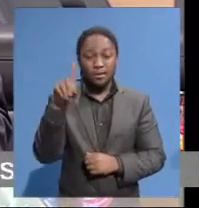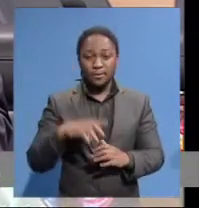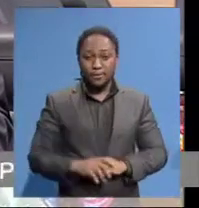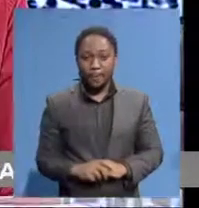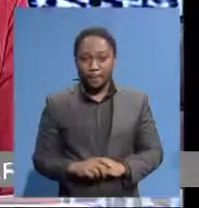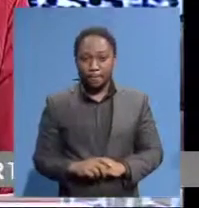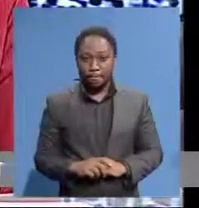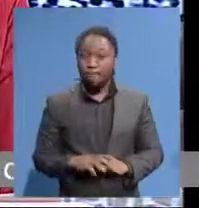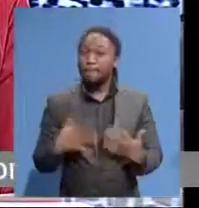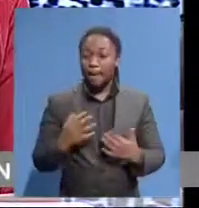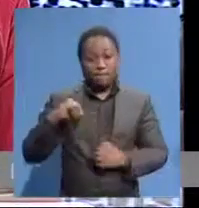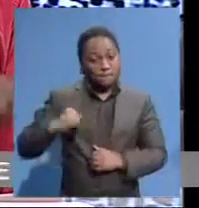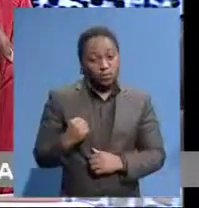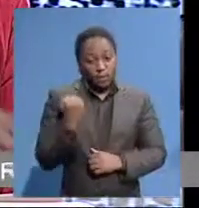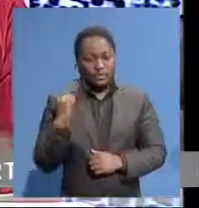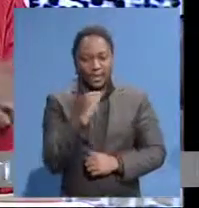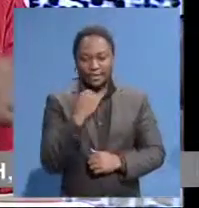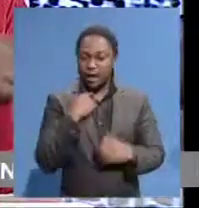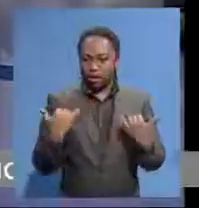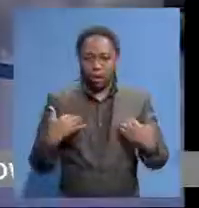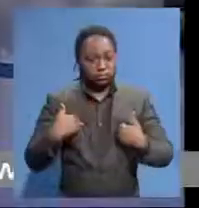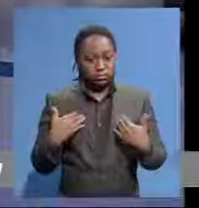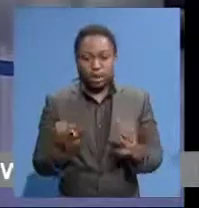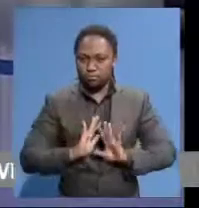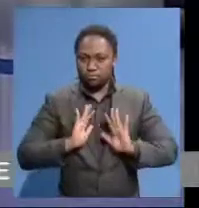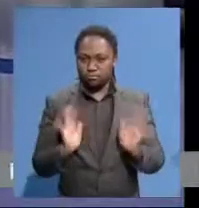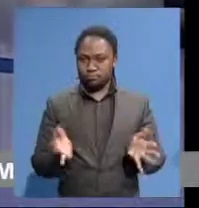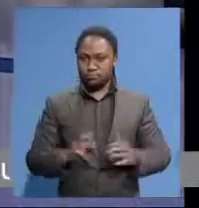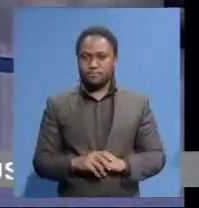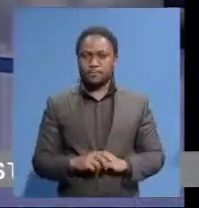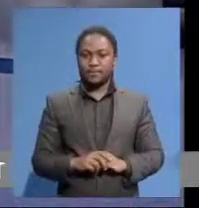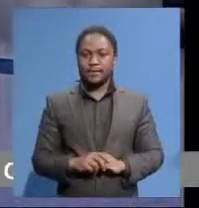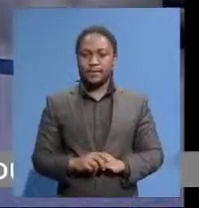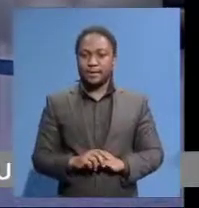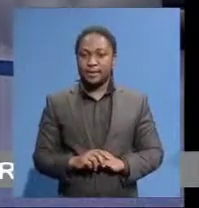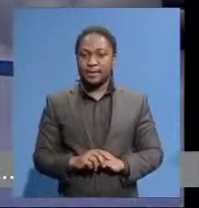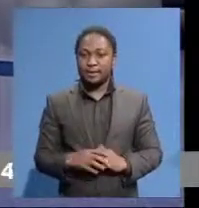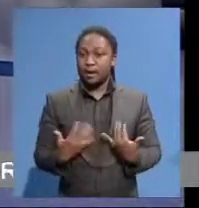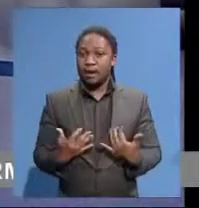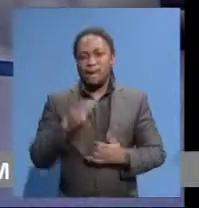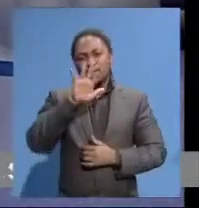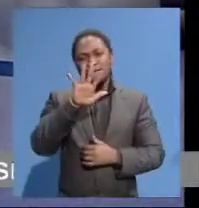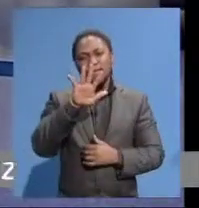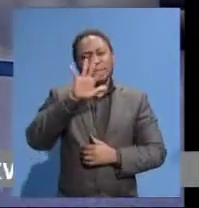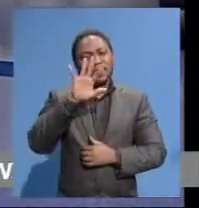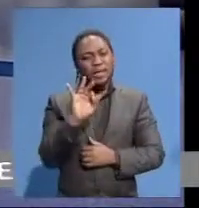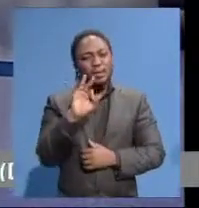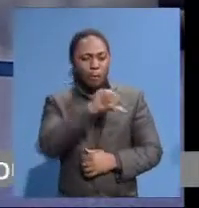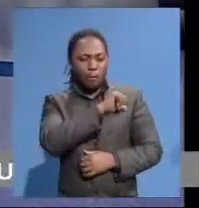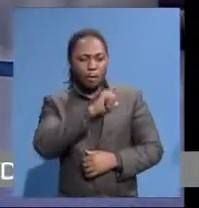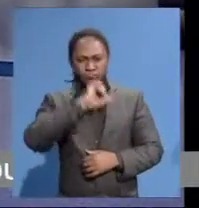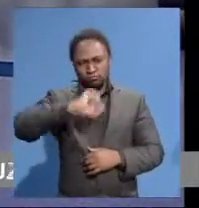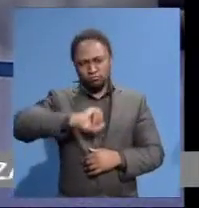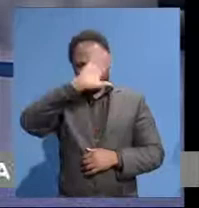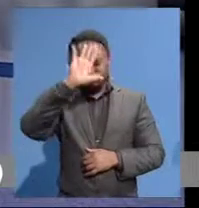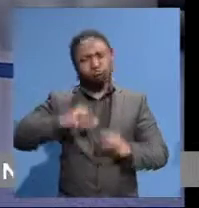this is just a starting point. We need to have at least a minimum of 53 hospitals in Africa if we are serious about it. I'm sure this has